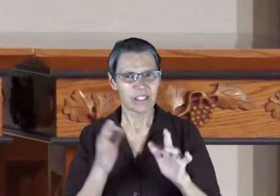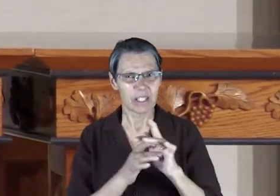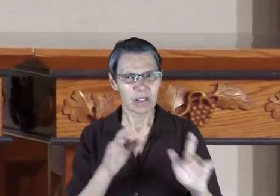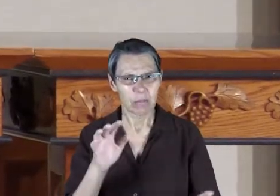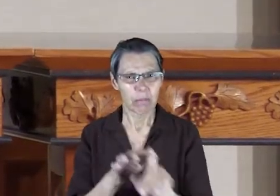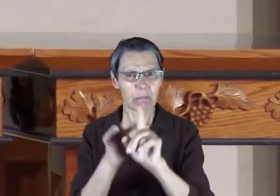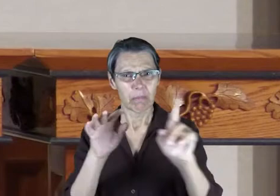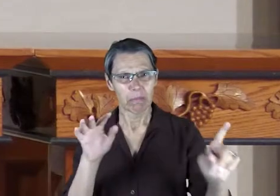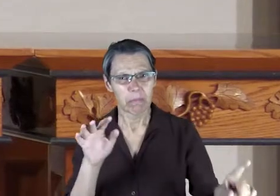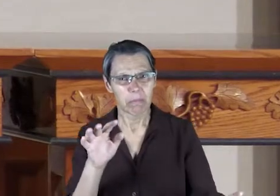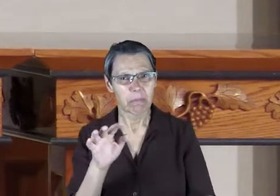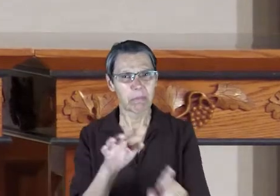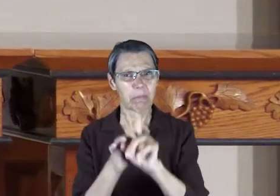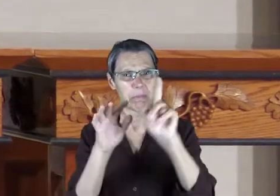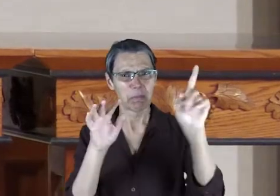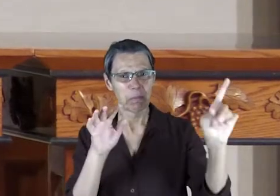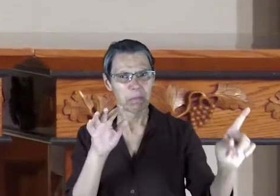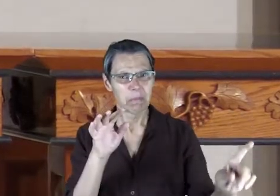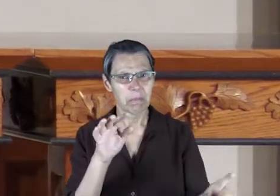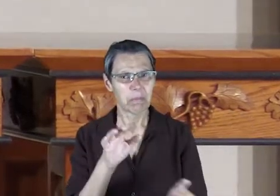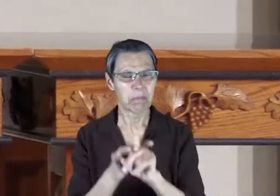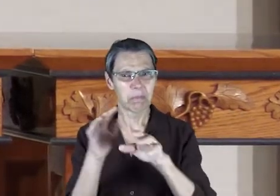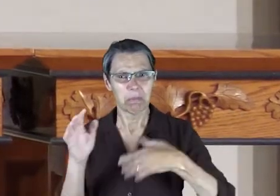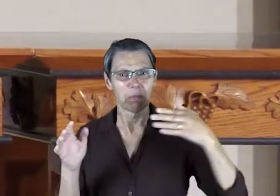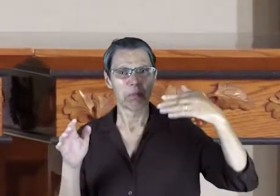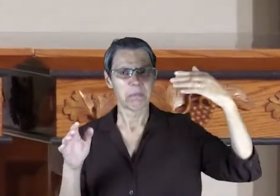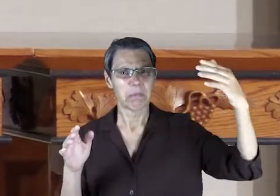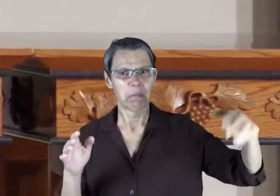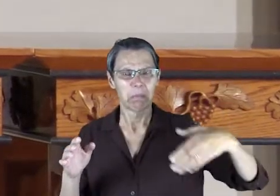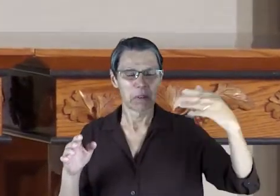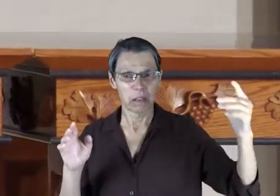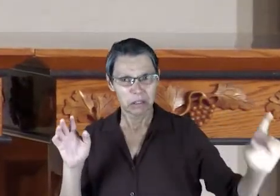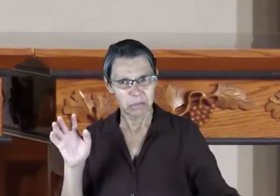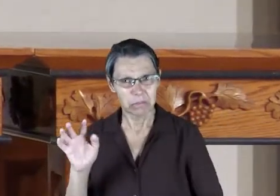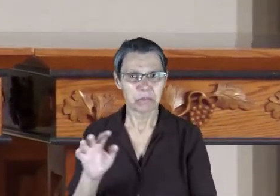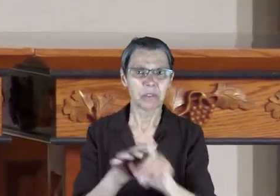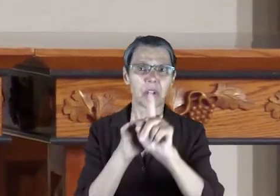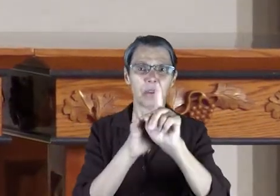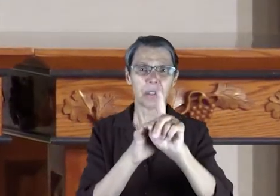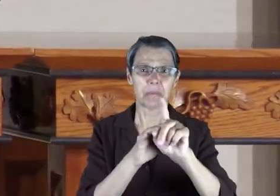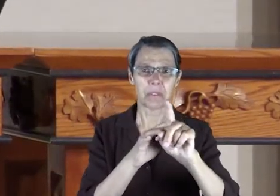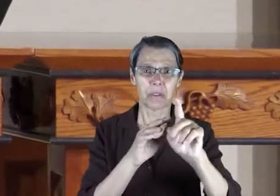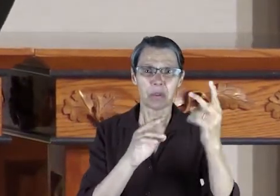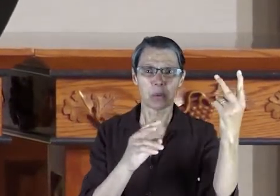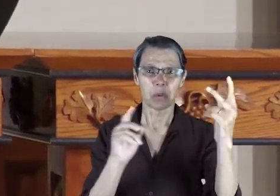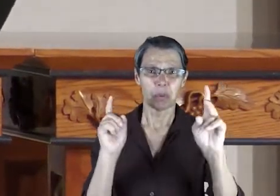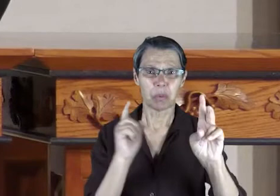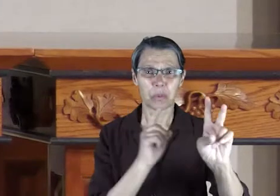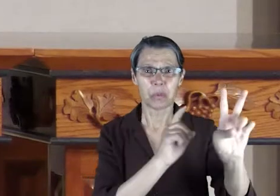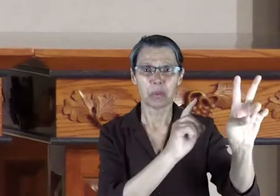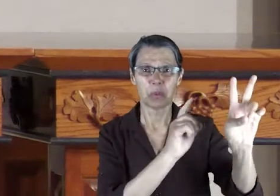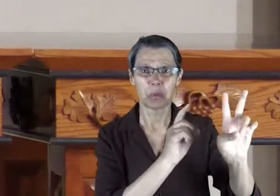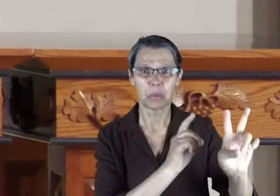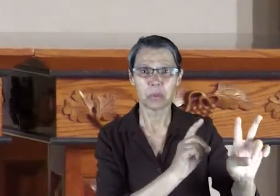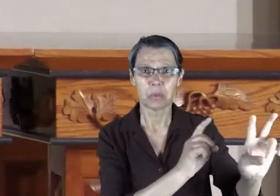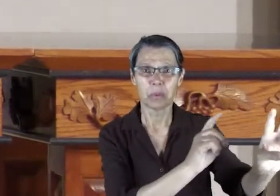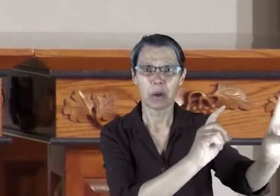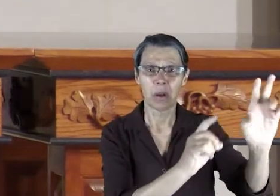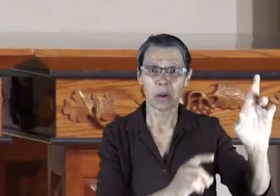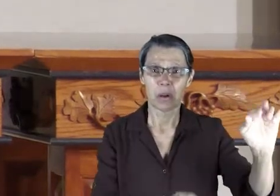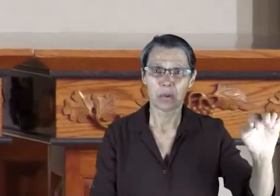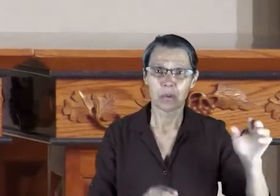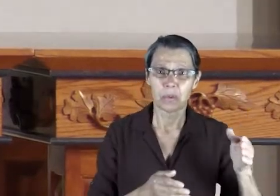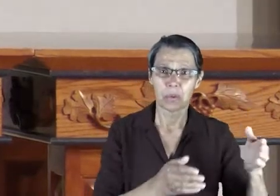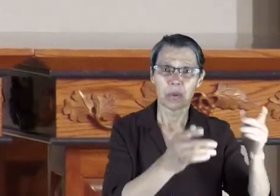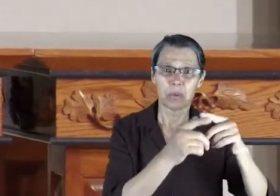resurrection appearances of Jesus. He shows up to random disciples on the road to Emmaus. He shows up to the women outside of the tomb. He